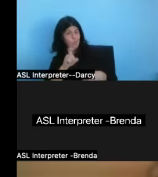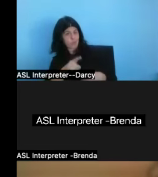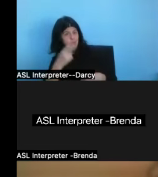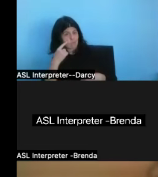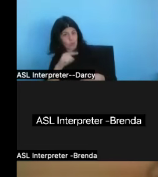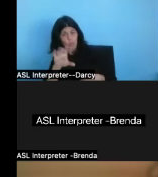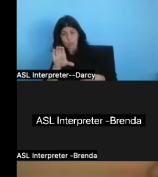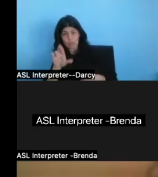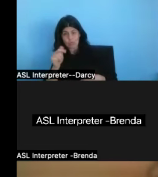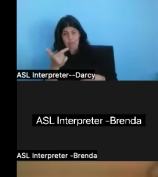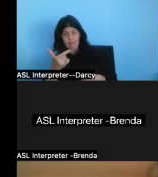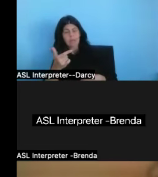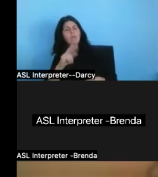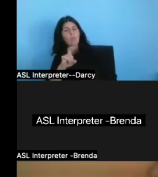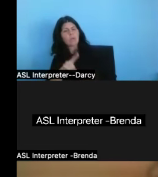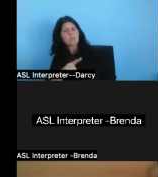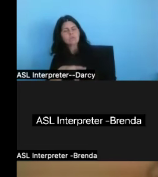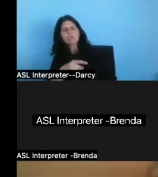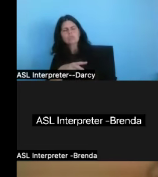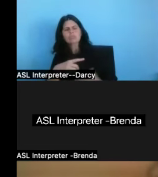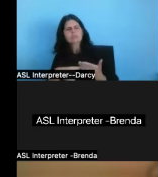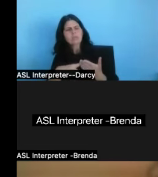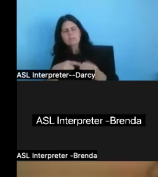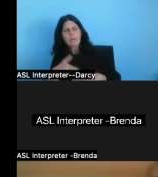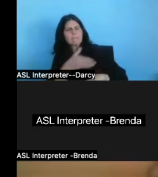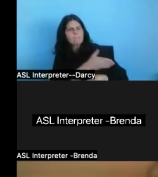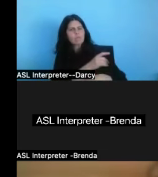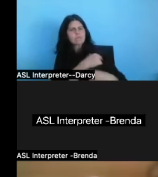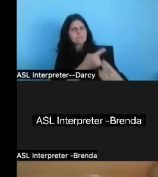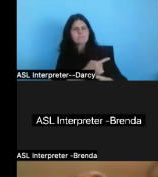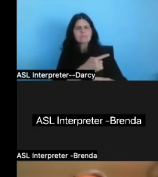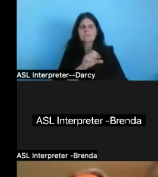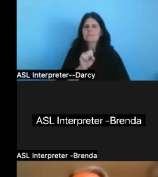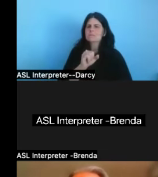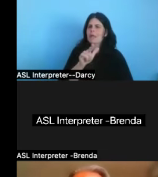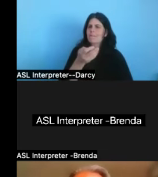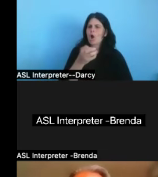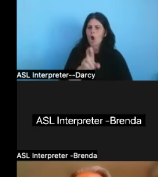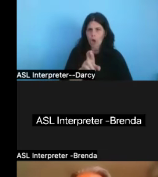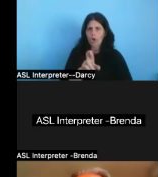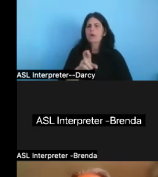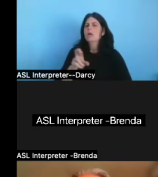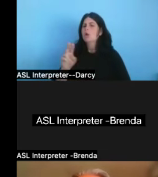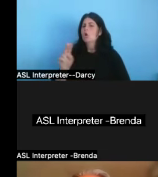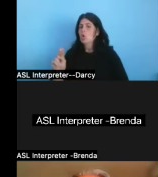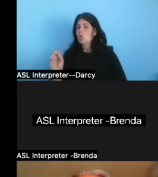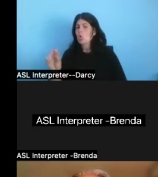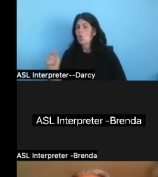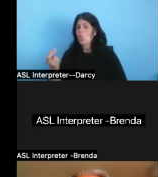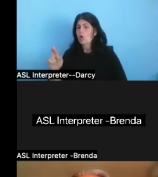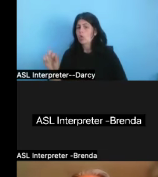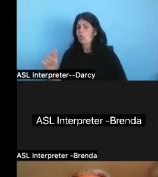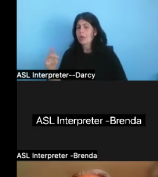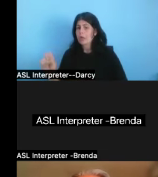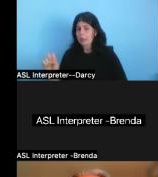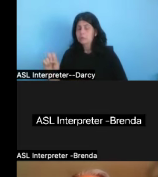You've talked about the improvements that have been done, since Silmar and since Northridge and because of those earthquakes, and then